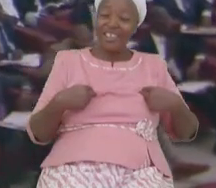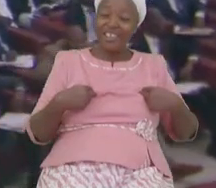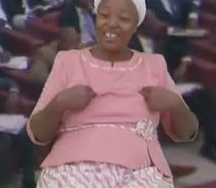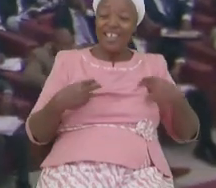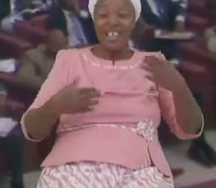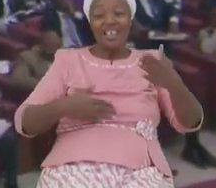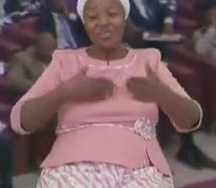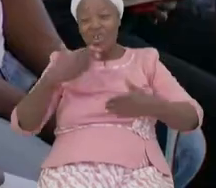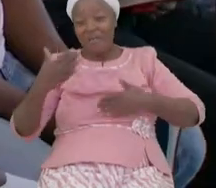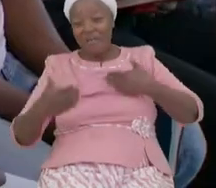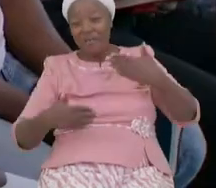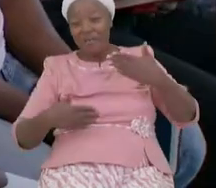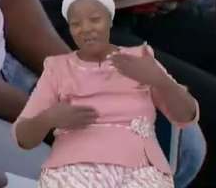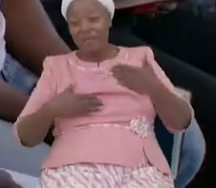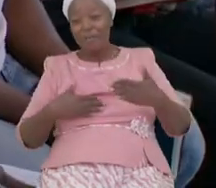joyful,